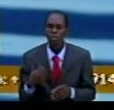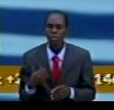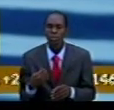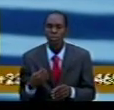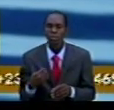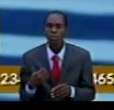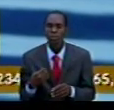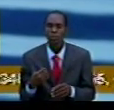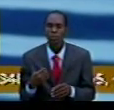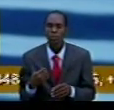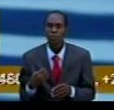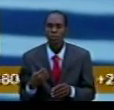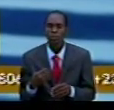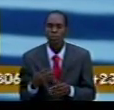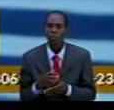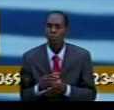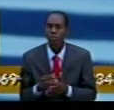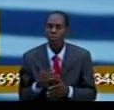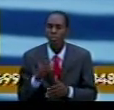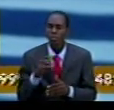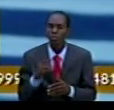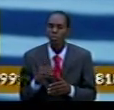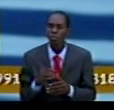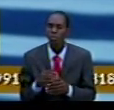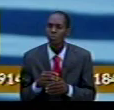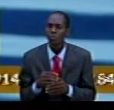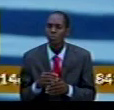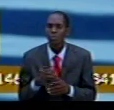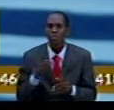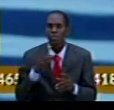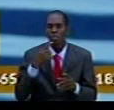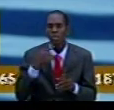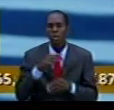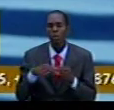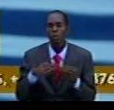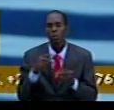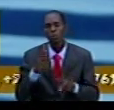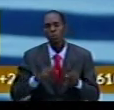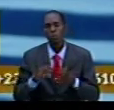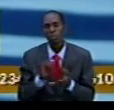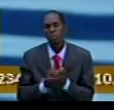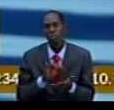that lost consciousness and even came alive again. And